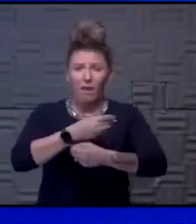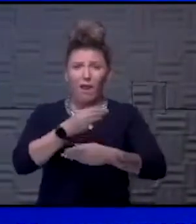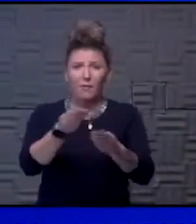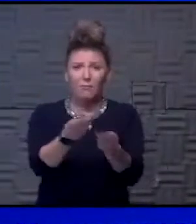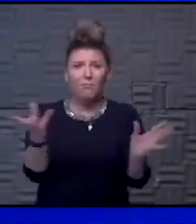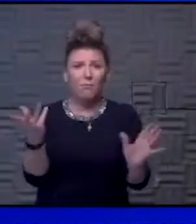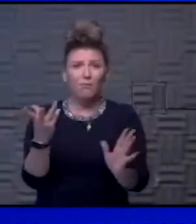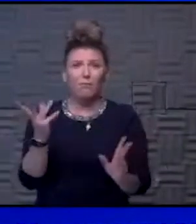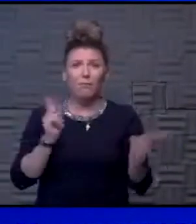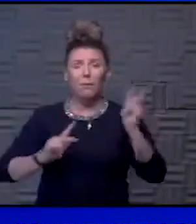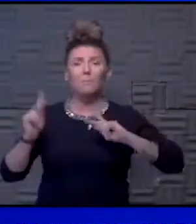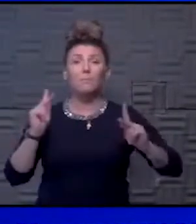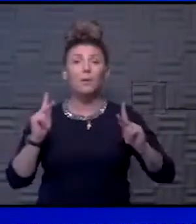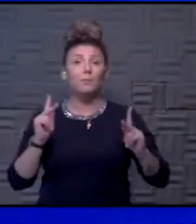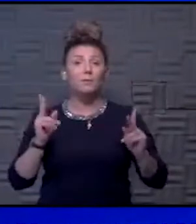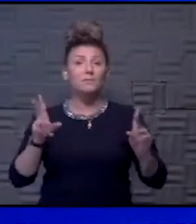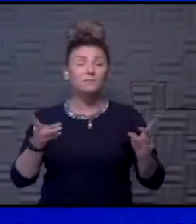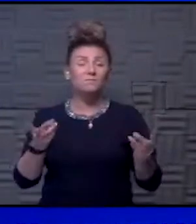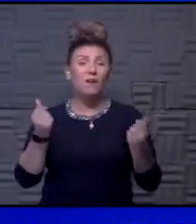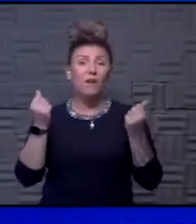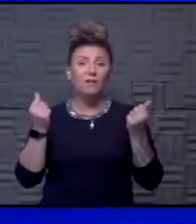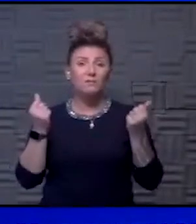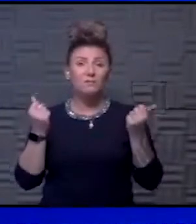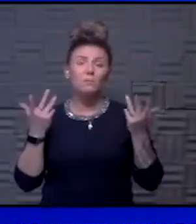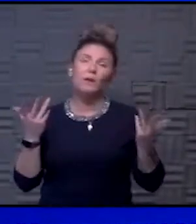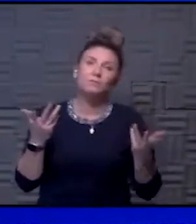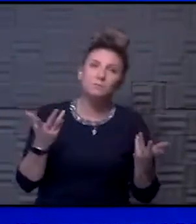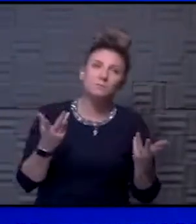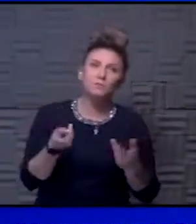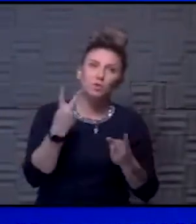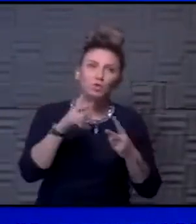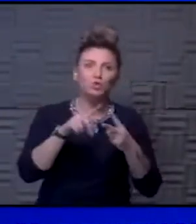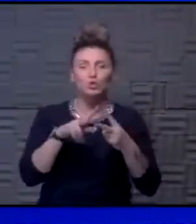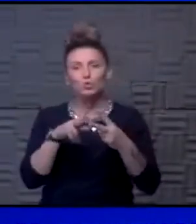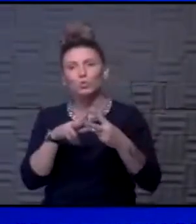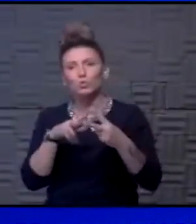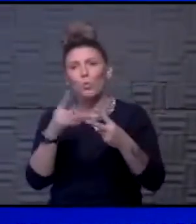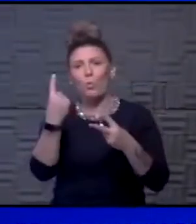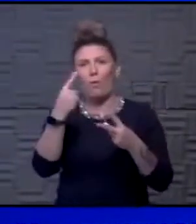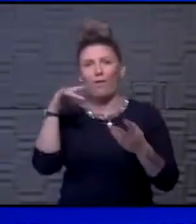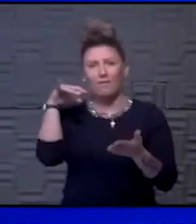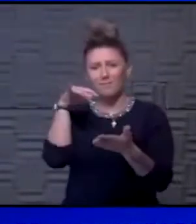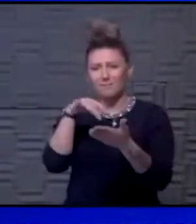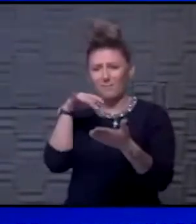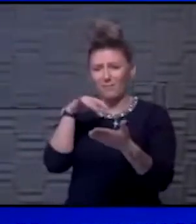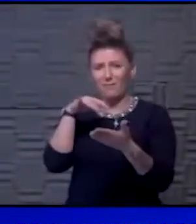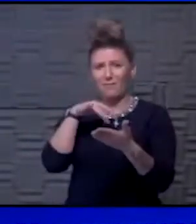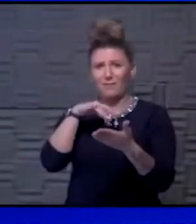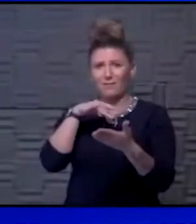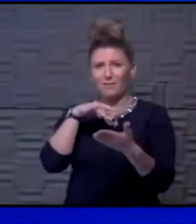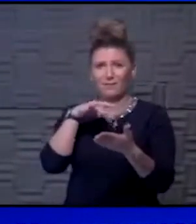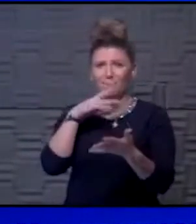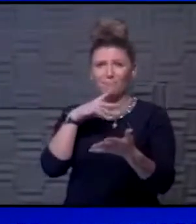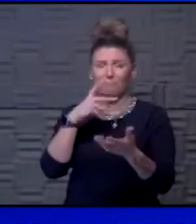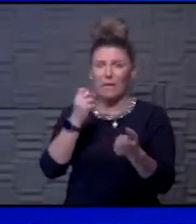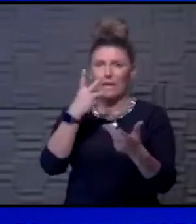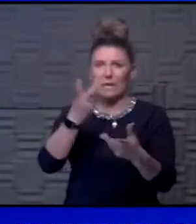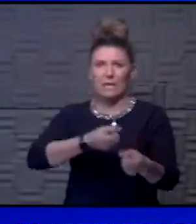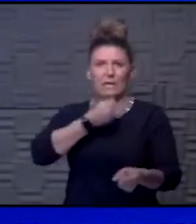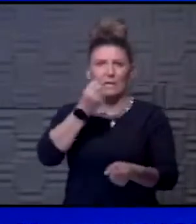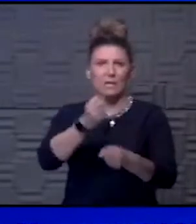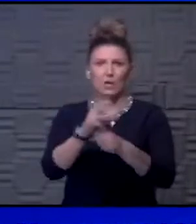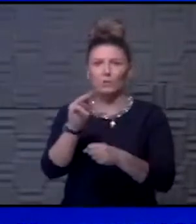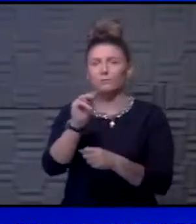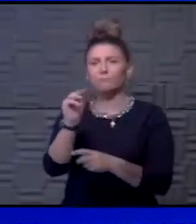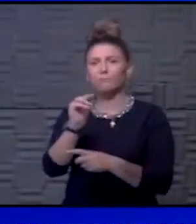as quickly as they did was, well, maybe two important ones. One, there had been some study for years on this mRNA sort of